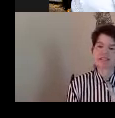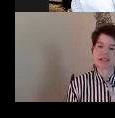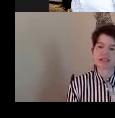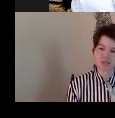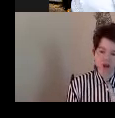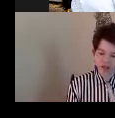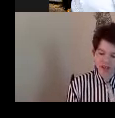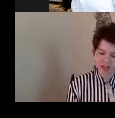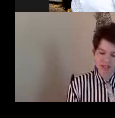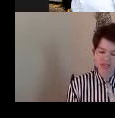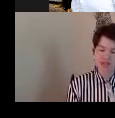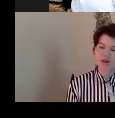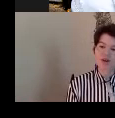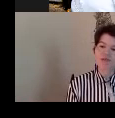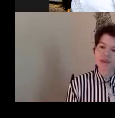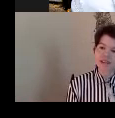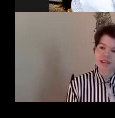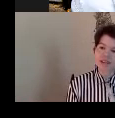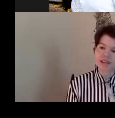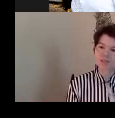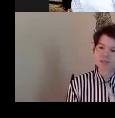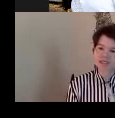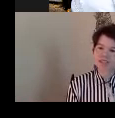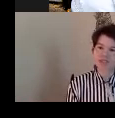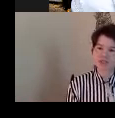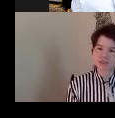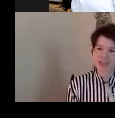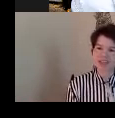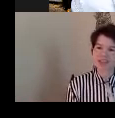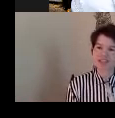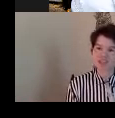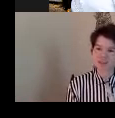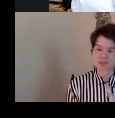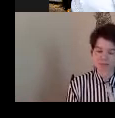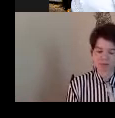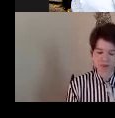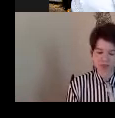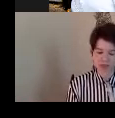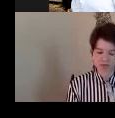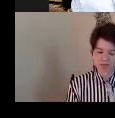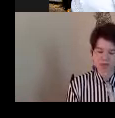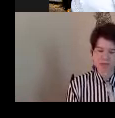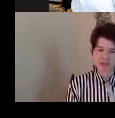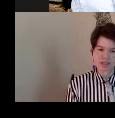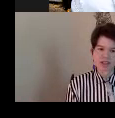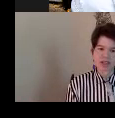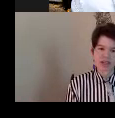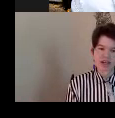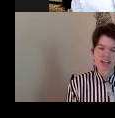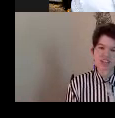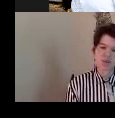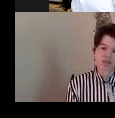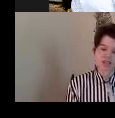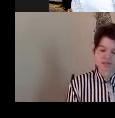disabilities against all odds, fighting for the ability to create a self-determined future.